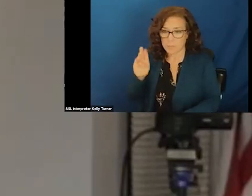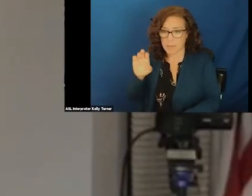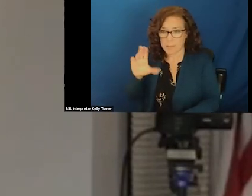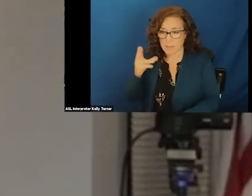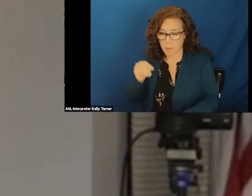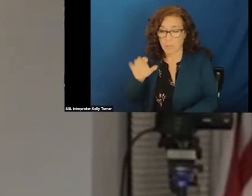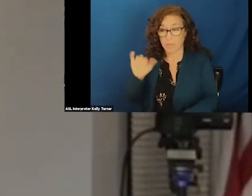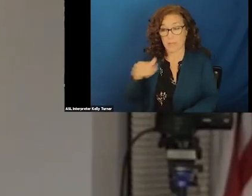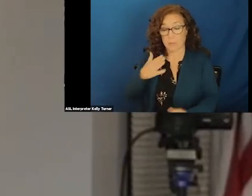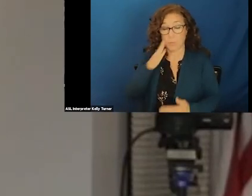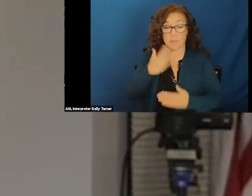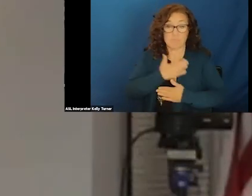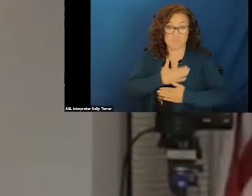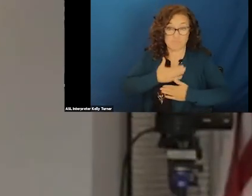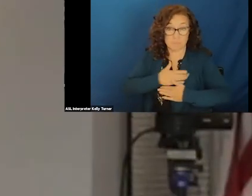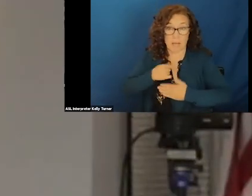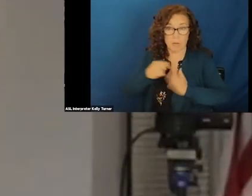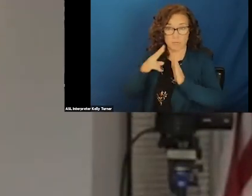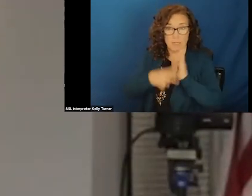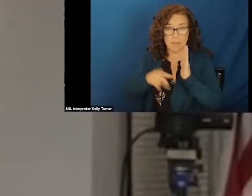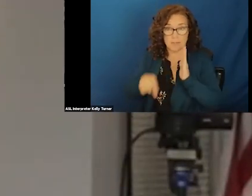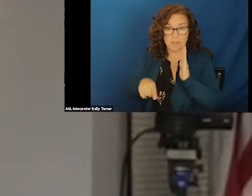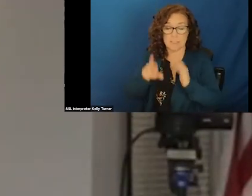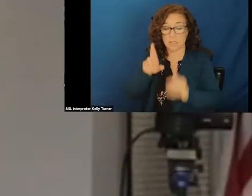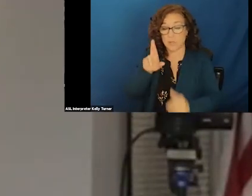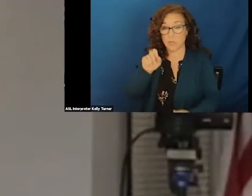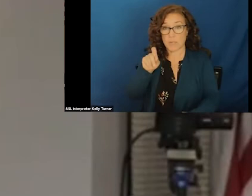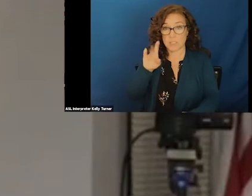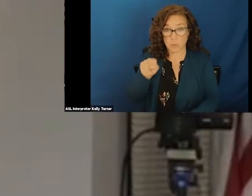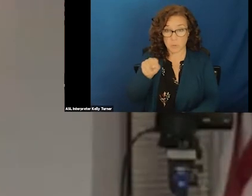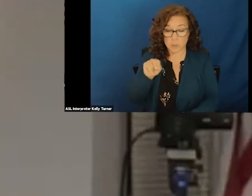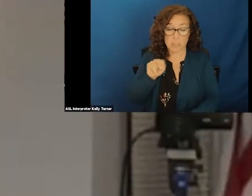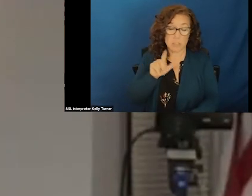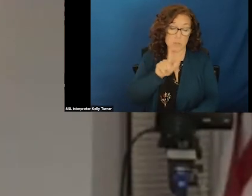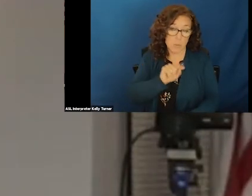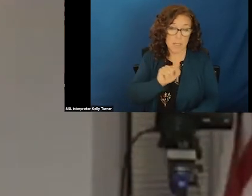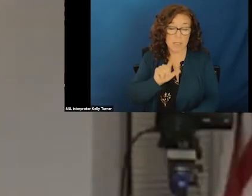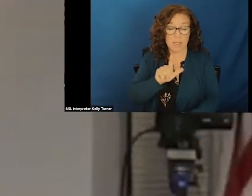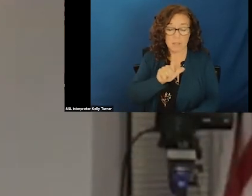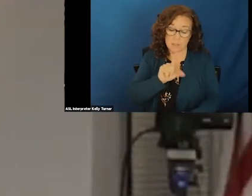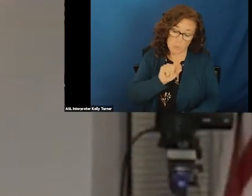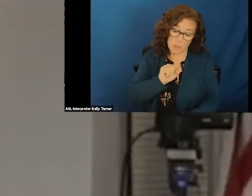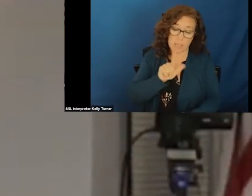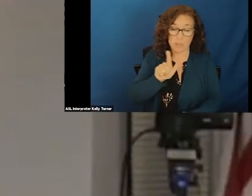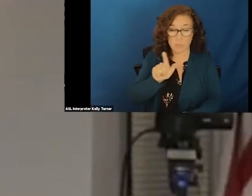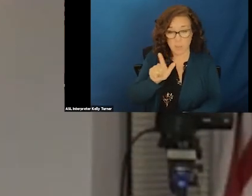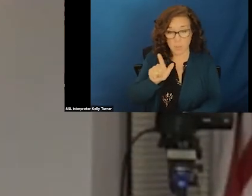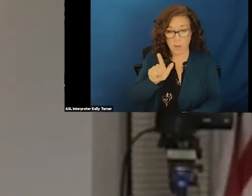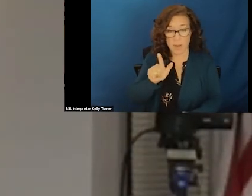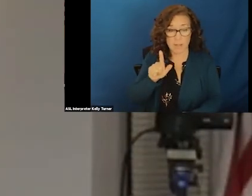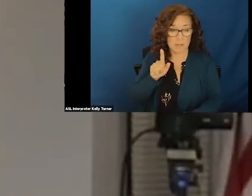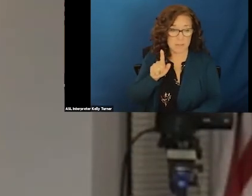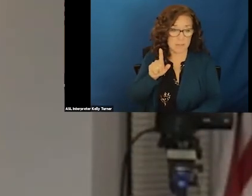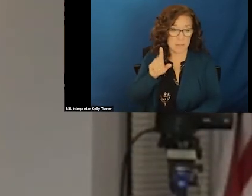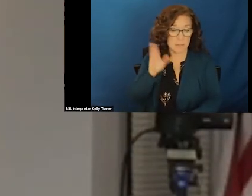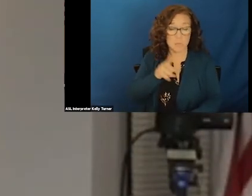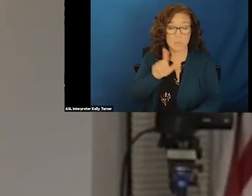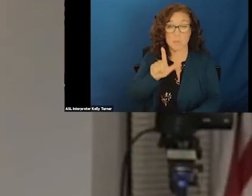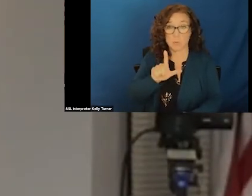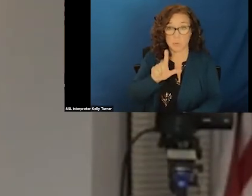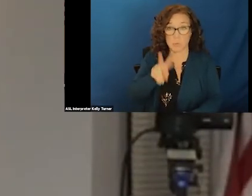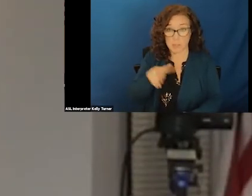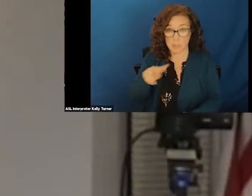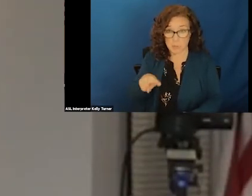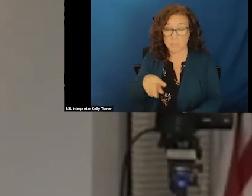2020-21-32, recognizing May 17th through 21st, 2021 as Classified School Employee Week. Whereas